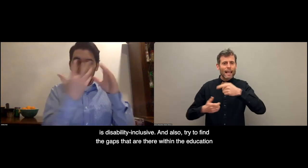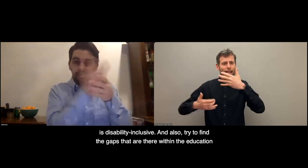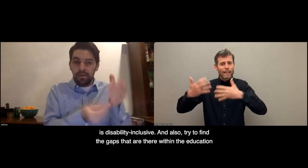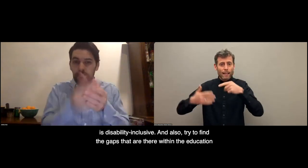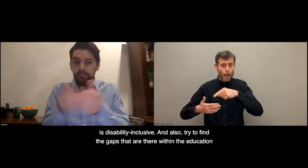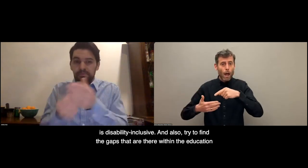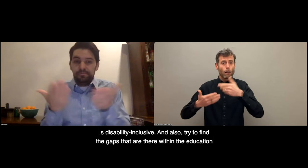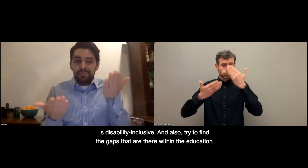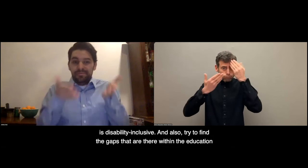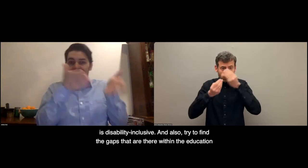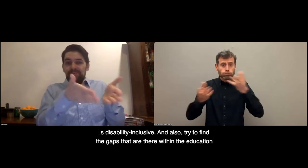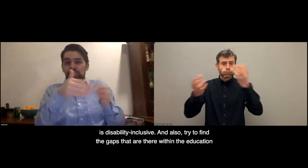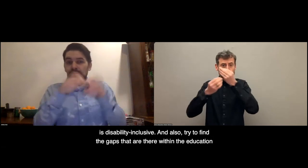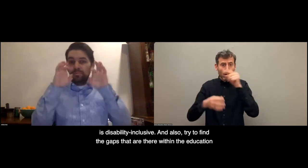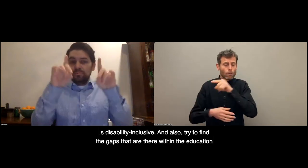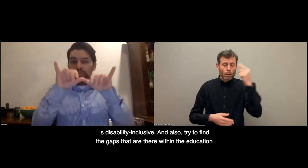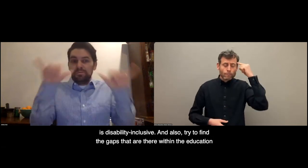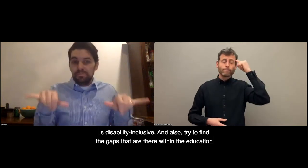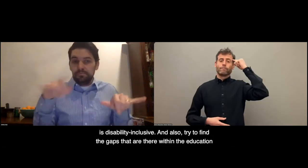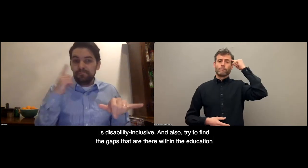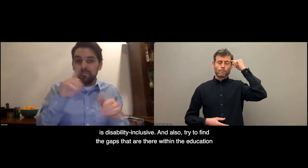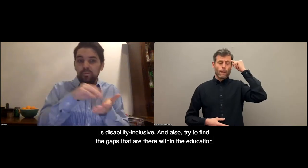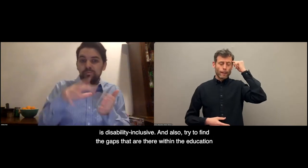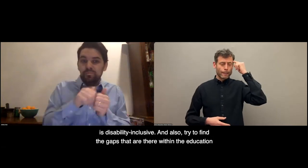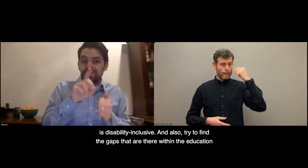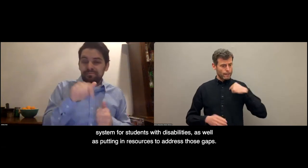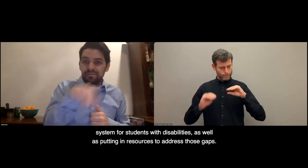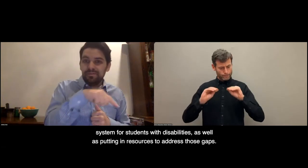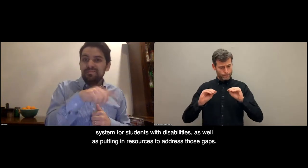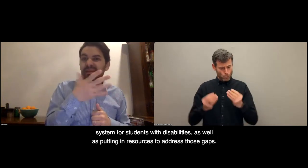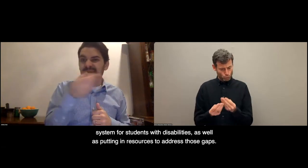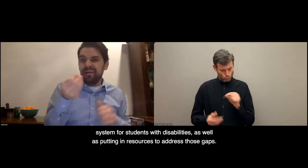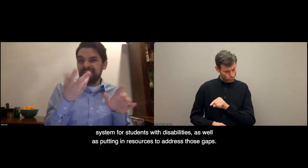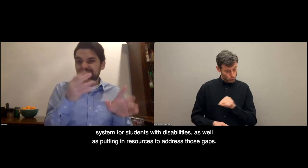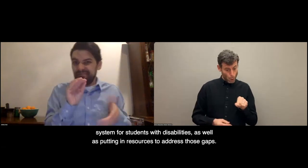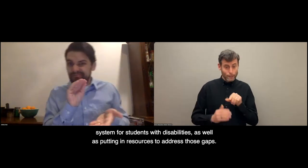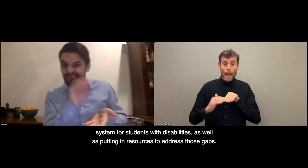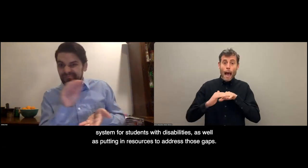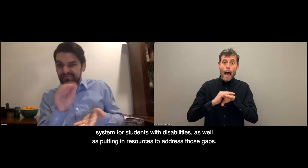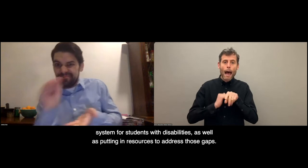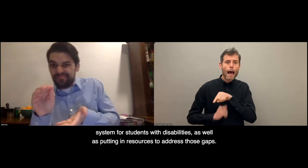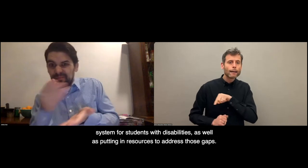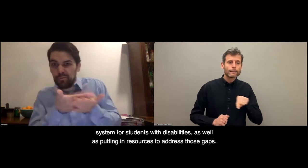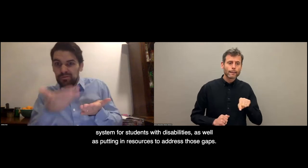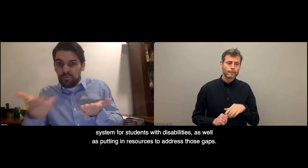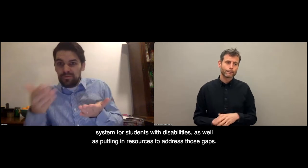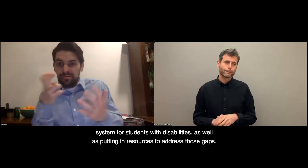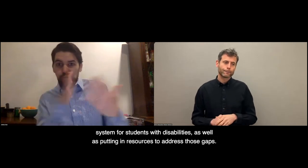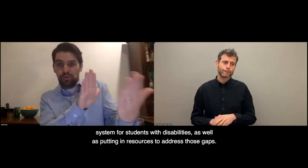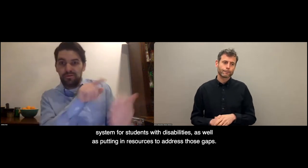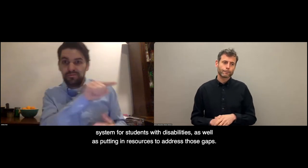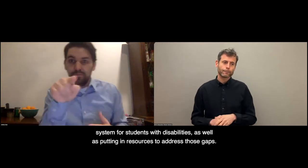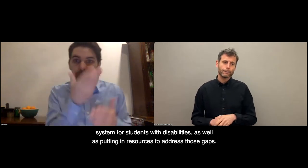inclusive. And also try to find the gaps that are there within the education system for students with disabilities, as well